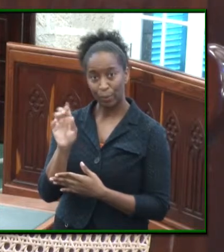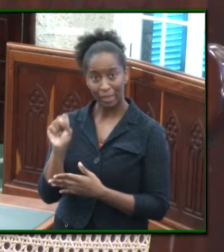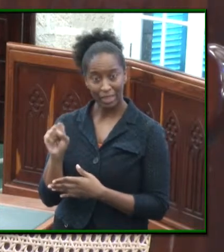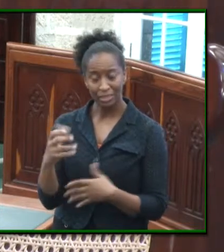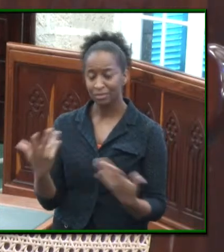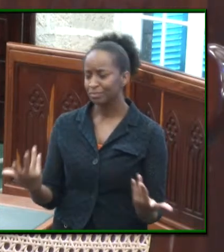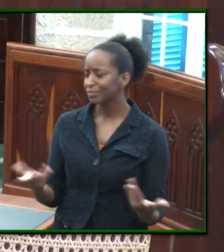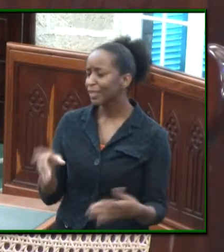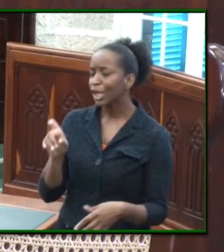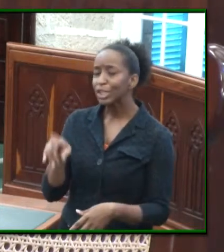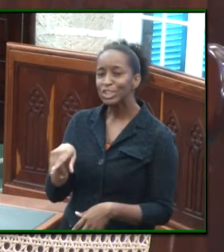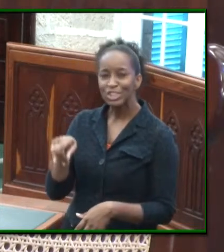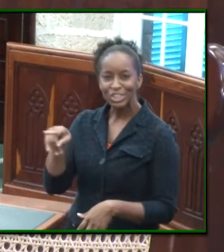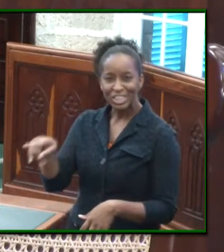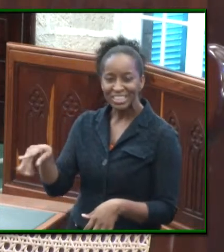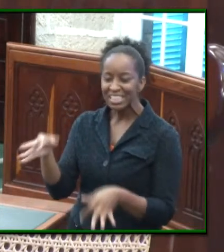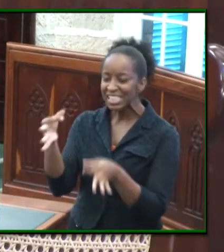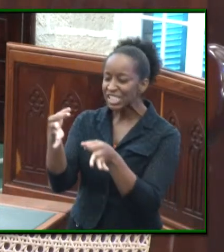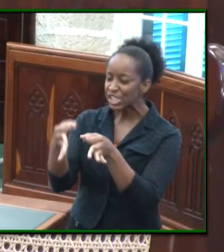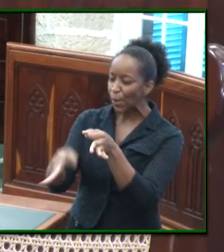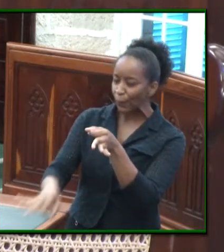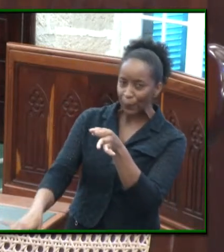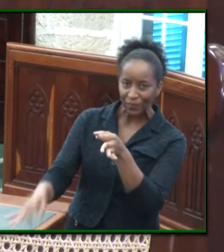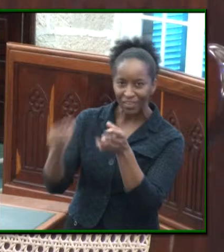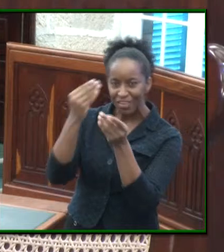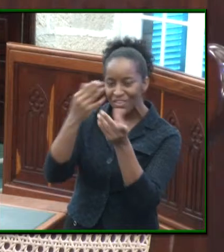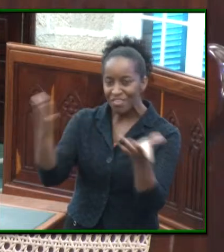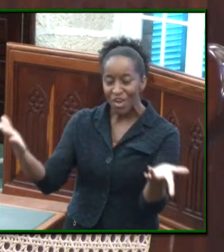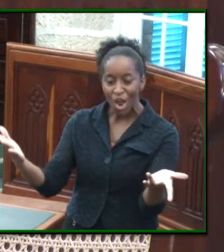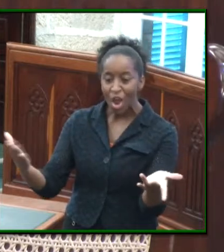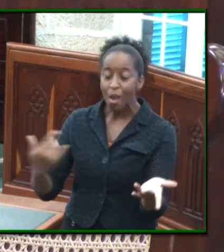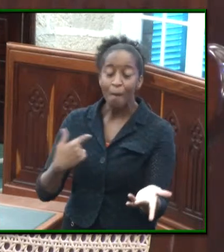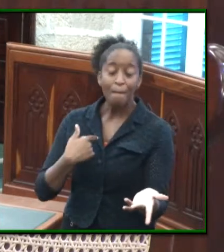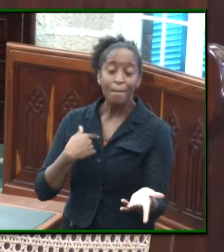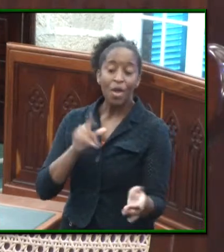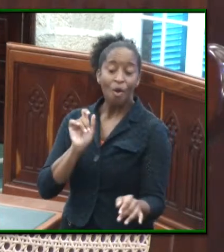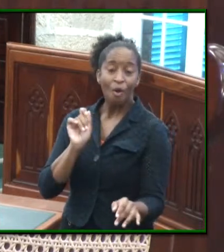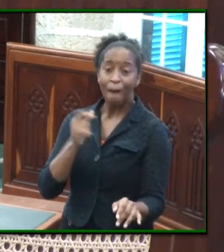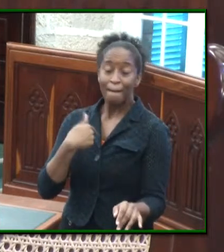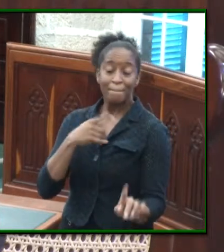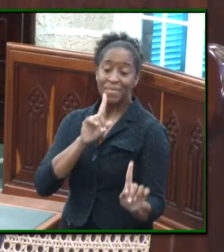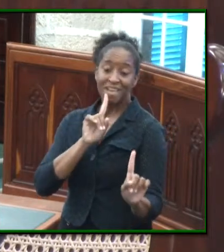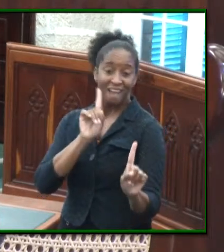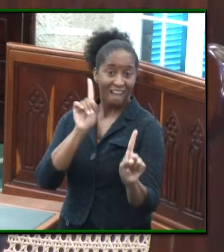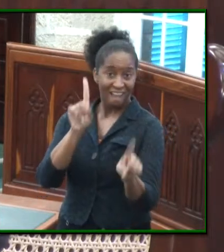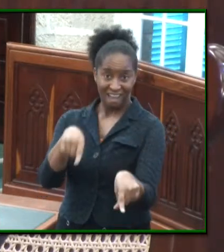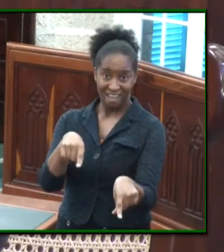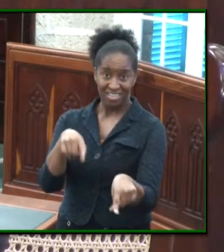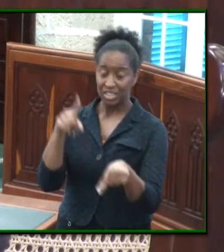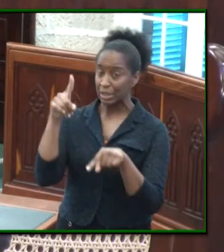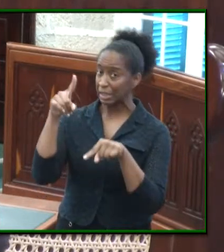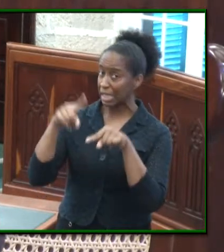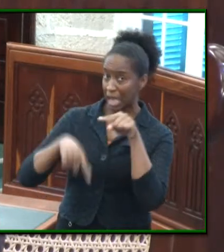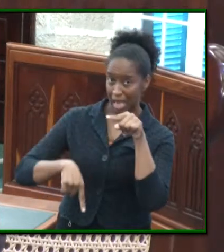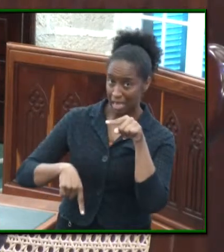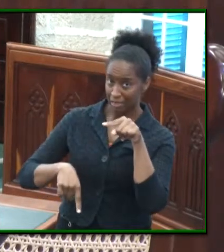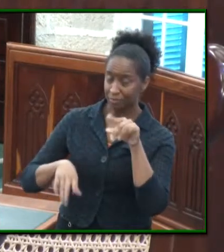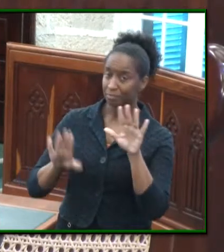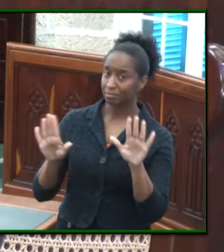country therefore be satisfied with that answer. That this country has heard the learned Attorney General